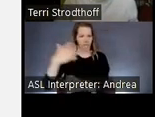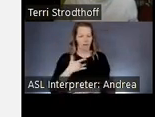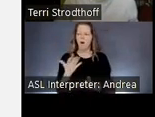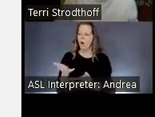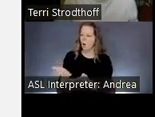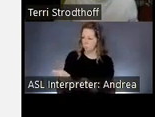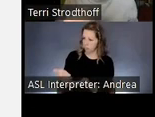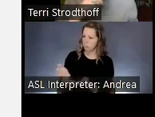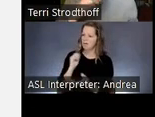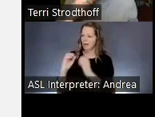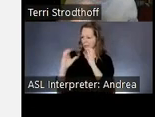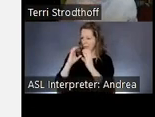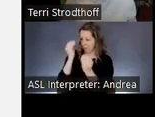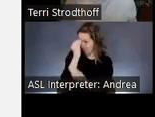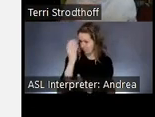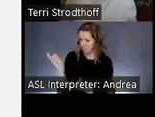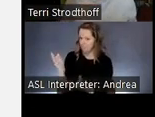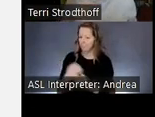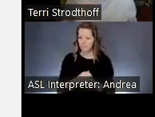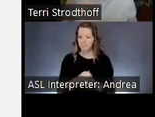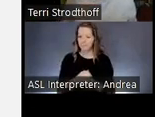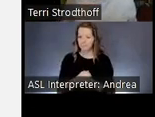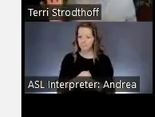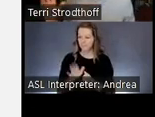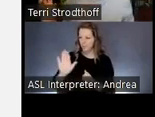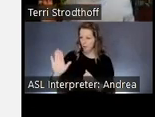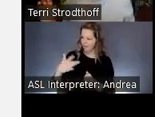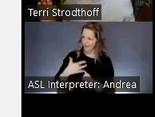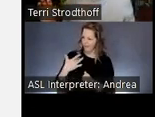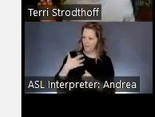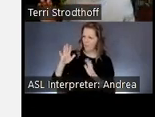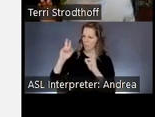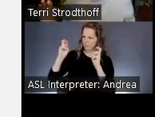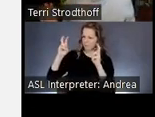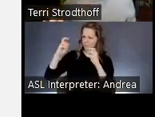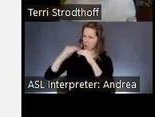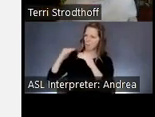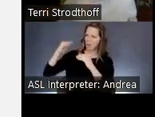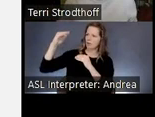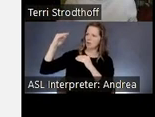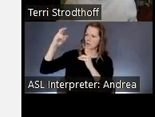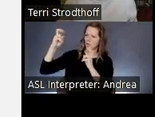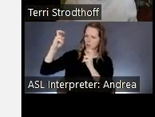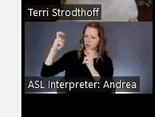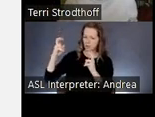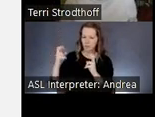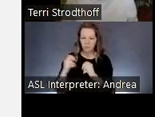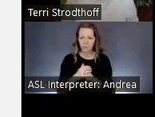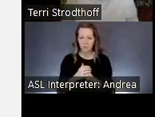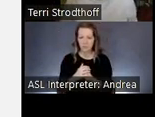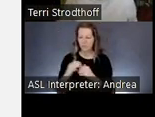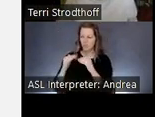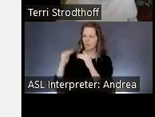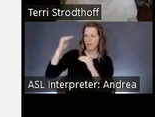communicates to people that their feelings are too much, not too much for